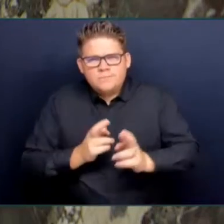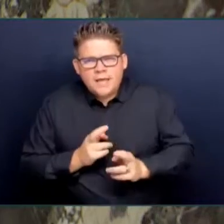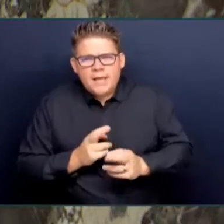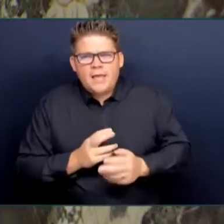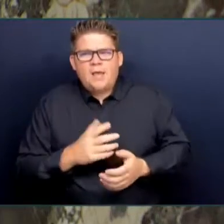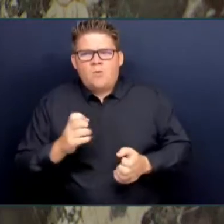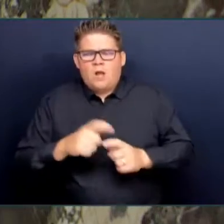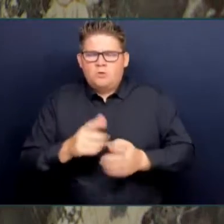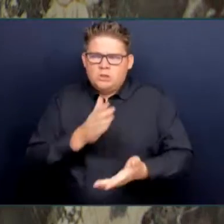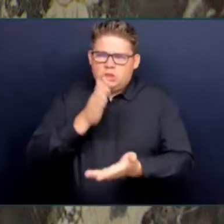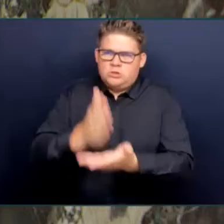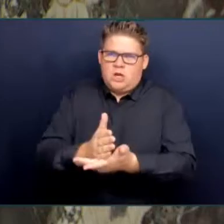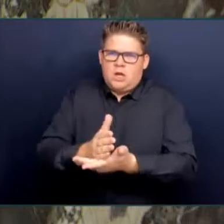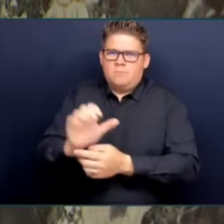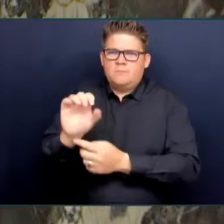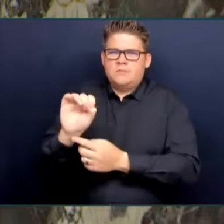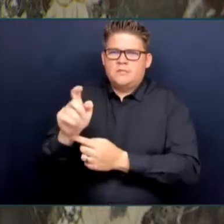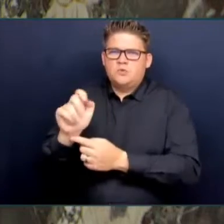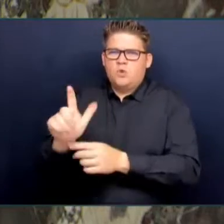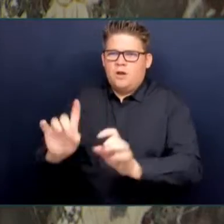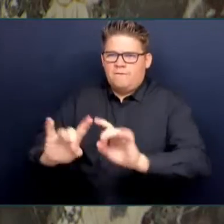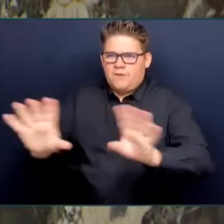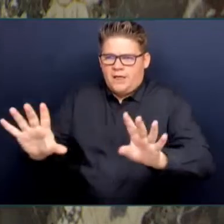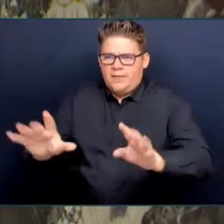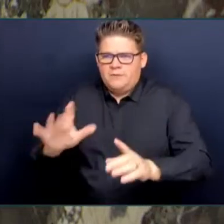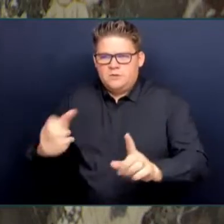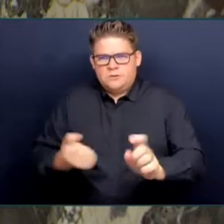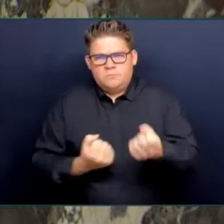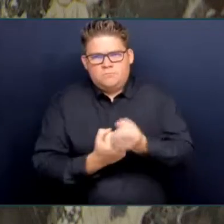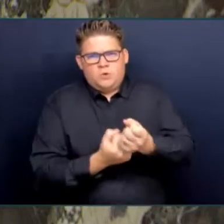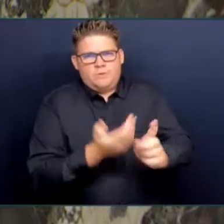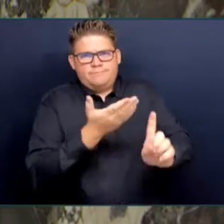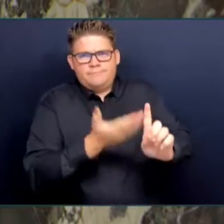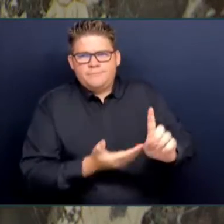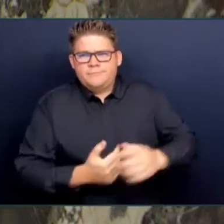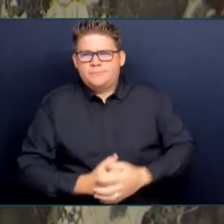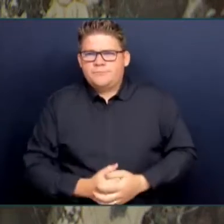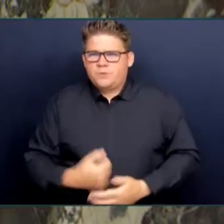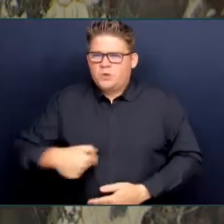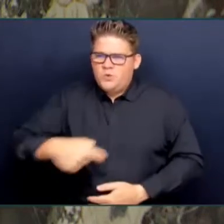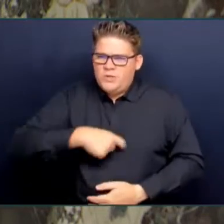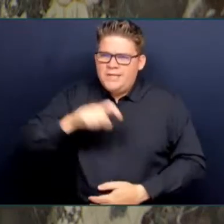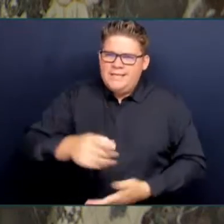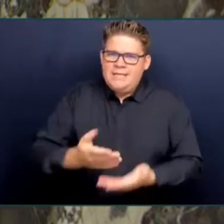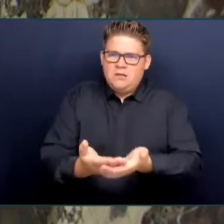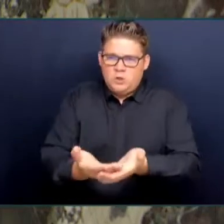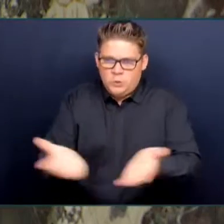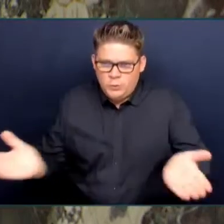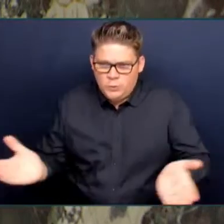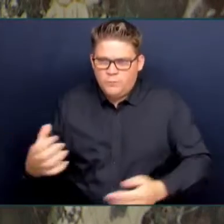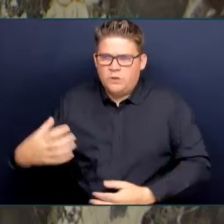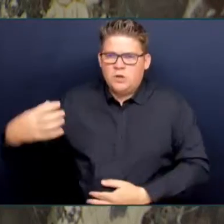survivors, and we need you, your teams, your coaches, and your fans to stand with us. Thank you.